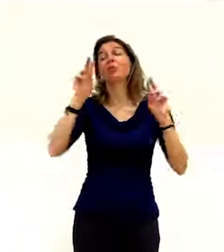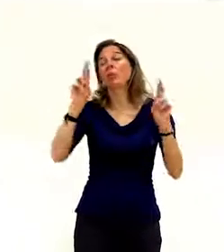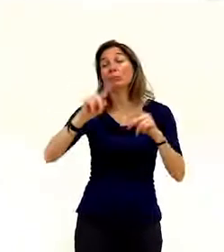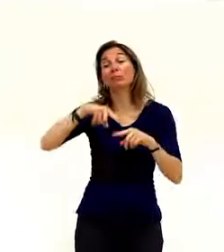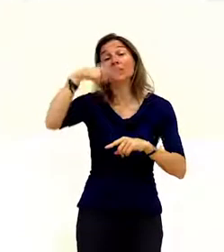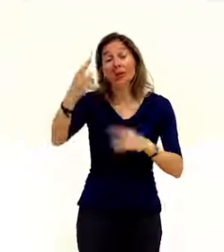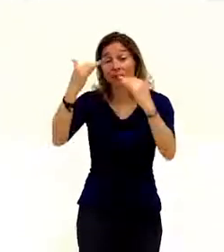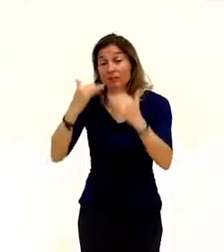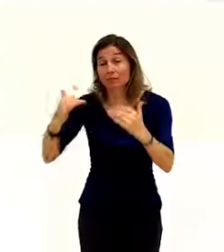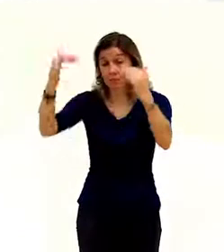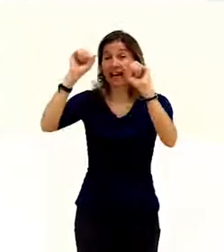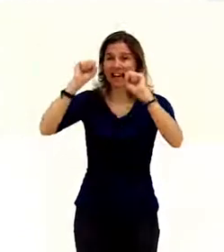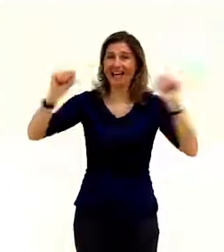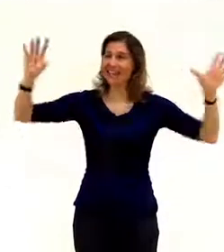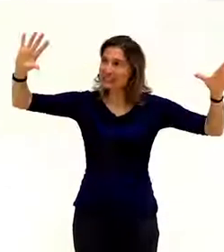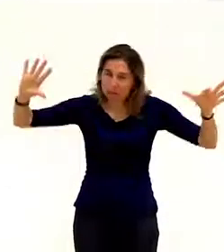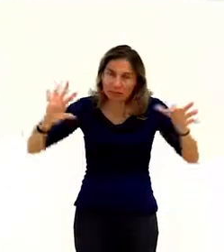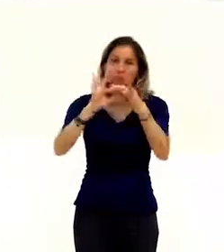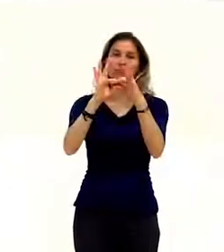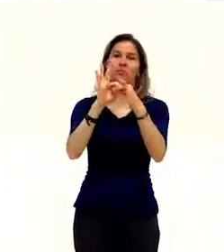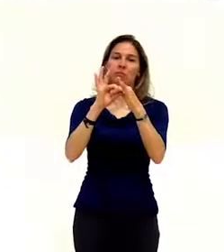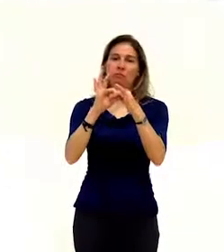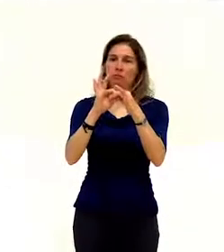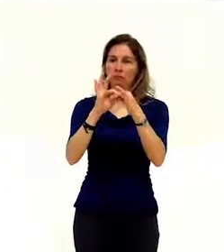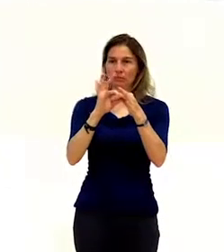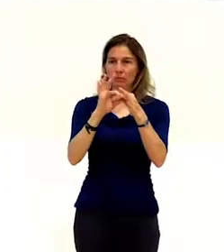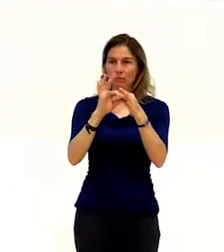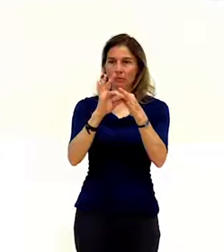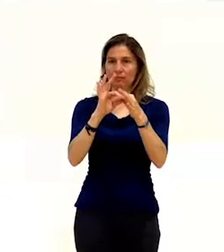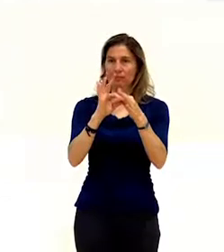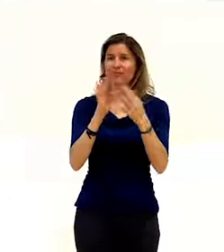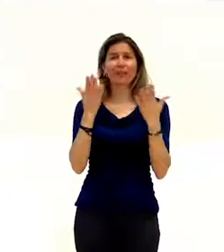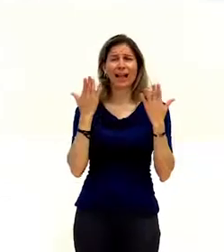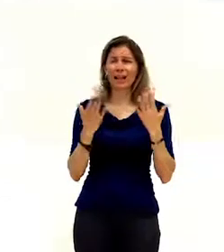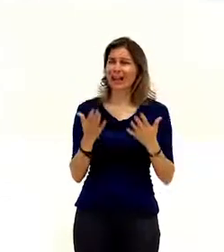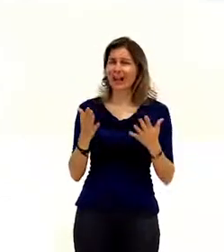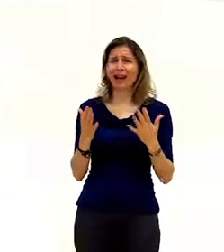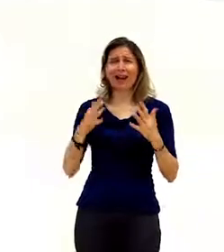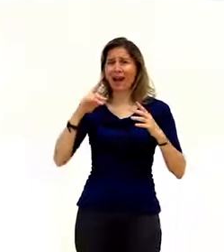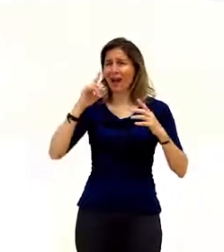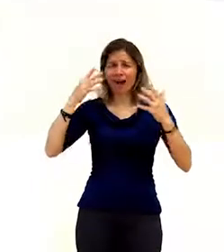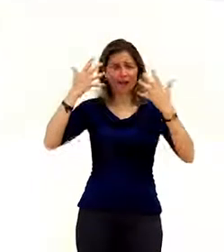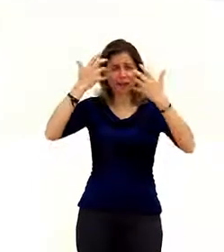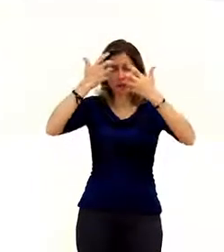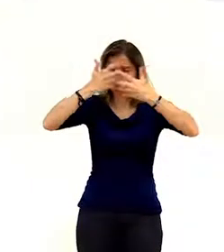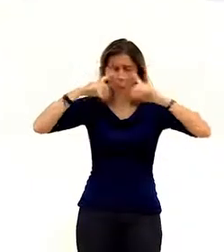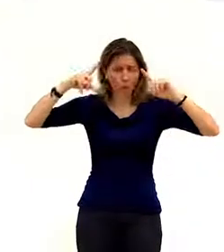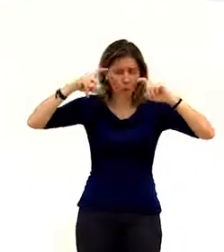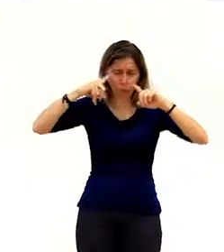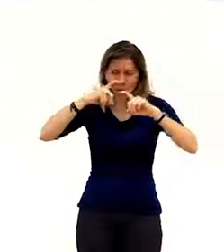priority to link and avoid unnecessary tendering, unnecessary complications out